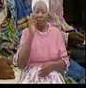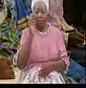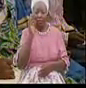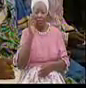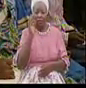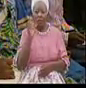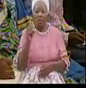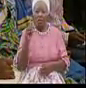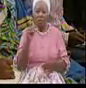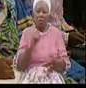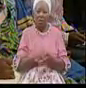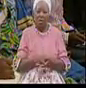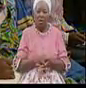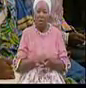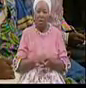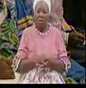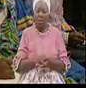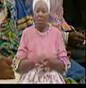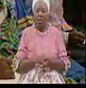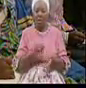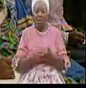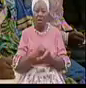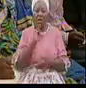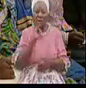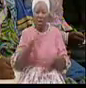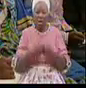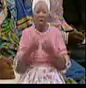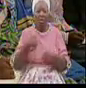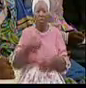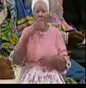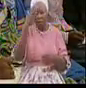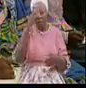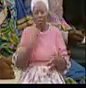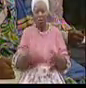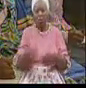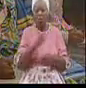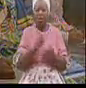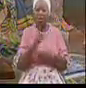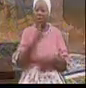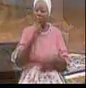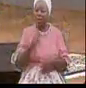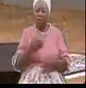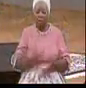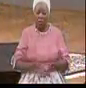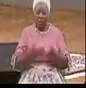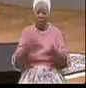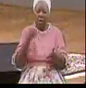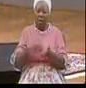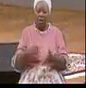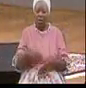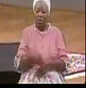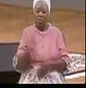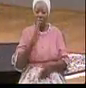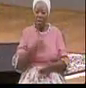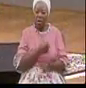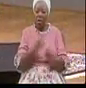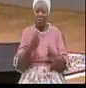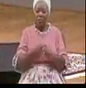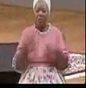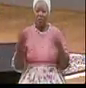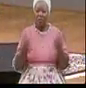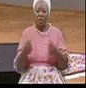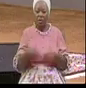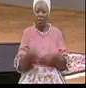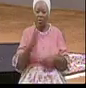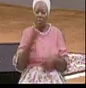So that, that's how we know those who are really born again, those who are good in the